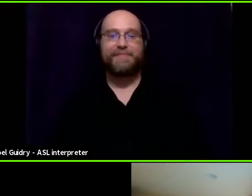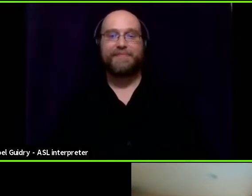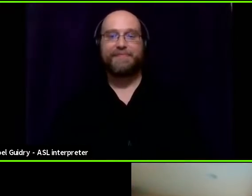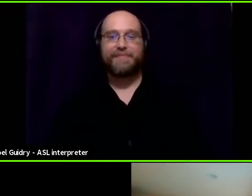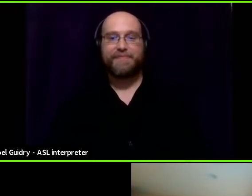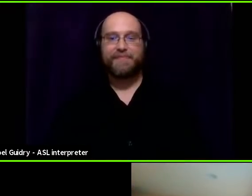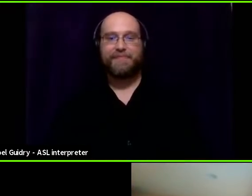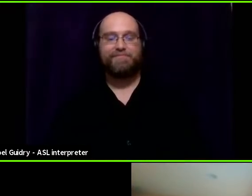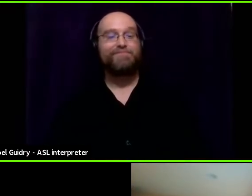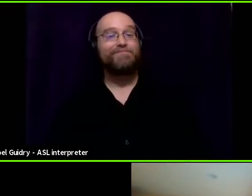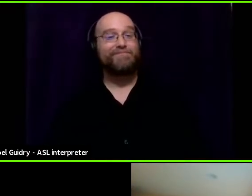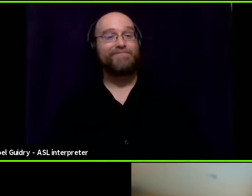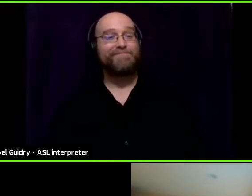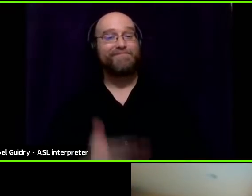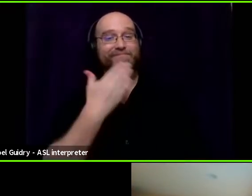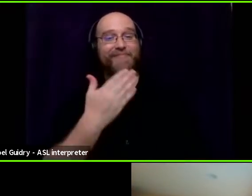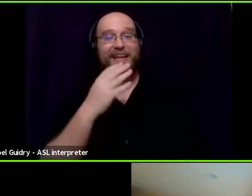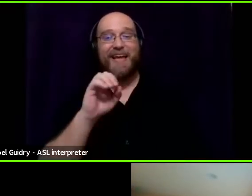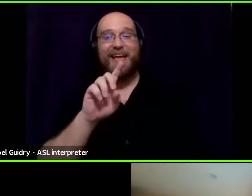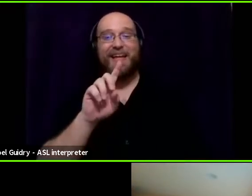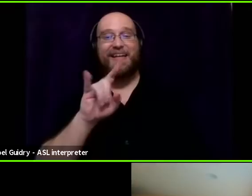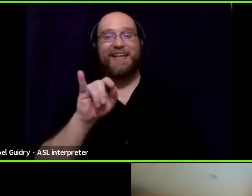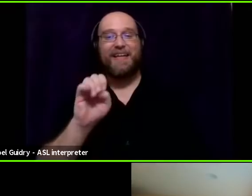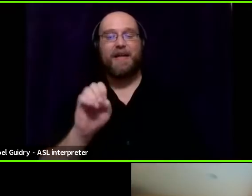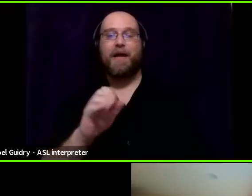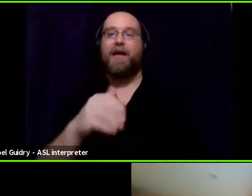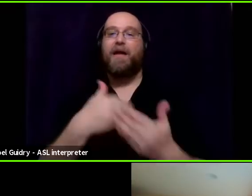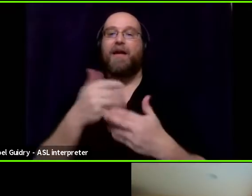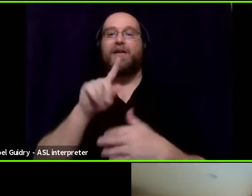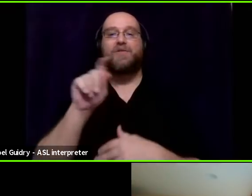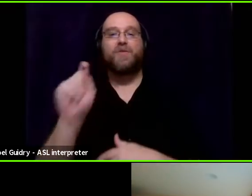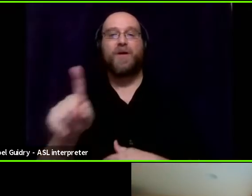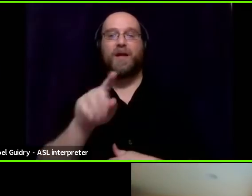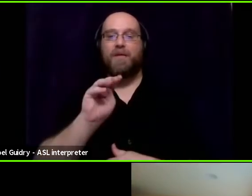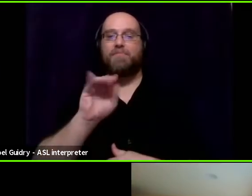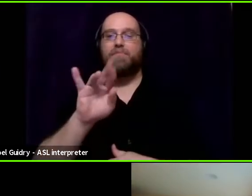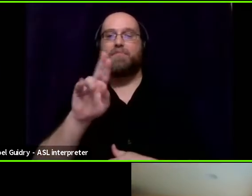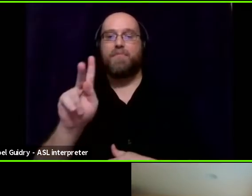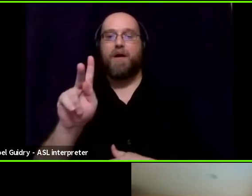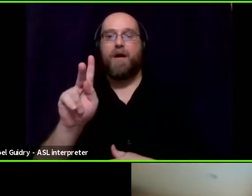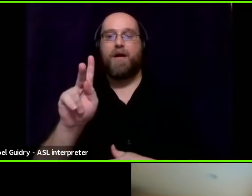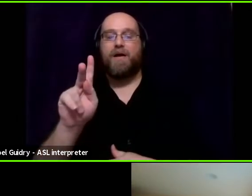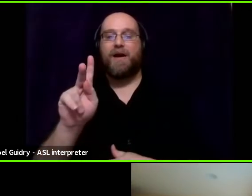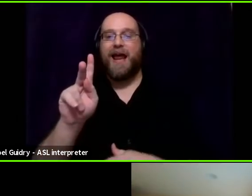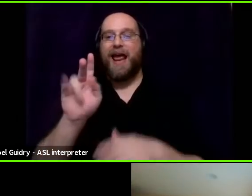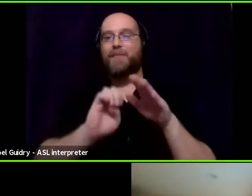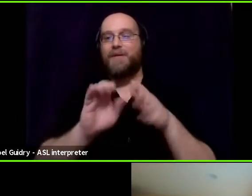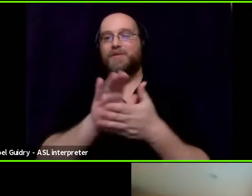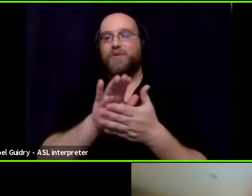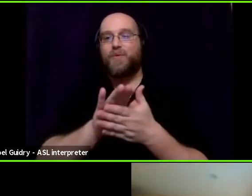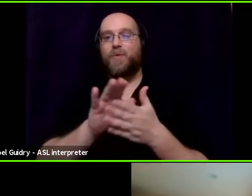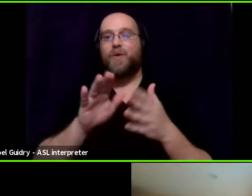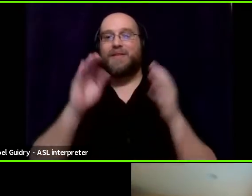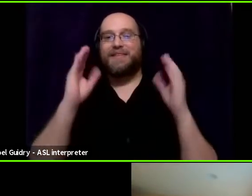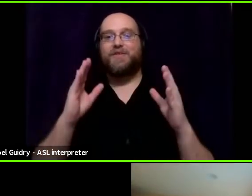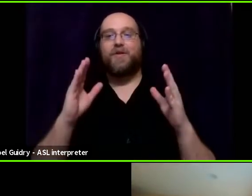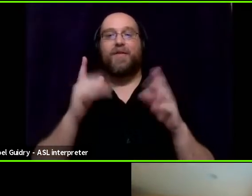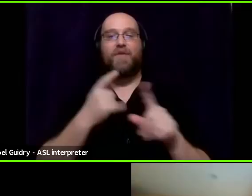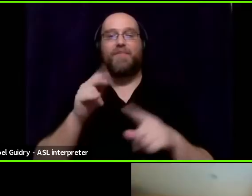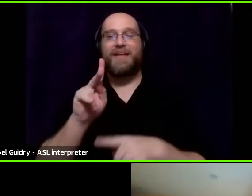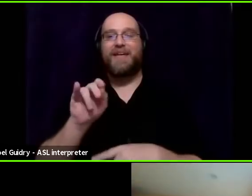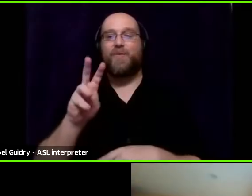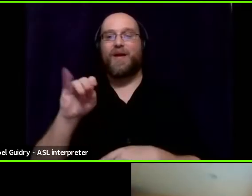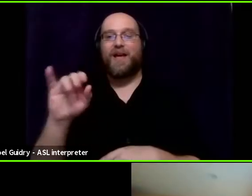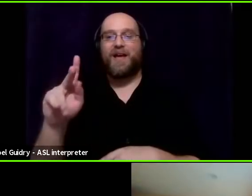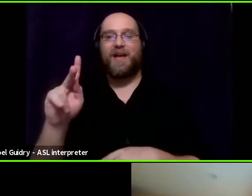Thank you. Next question. Mark, an elementary school music teacher from Kennewick, says he knows L&I says don't sing together